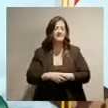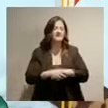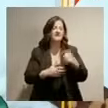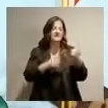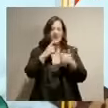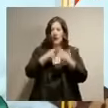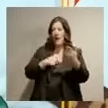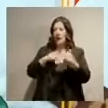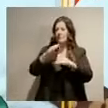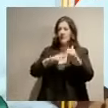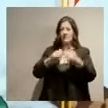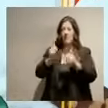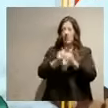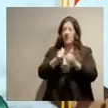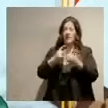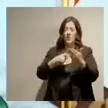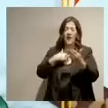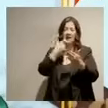comfortable with. I just presented.